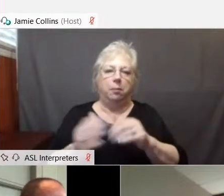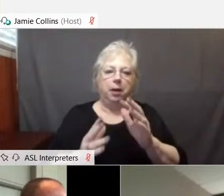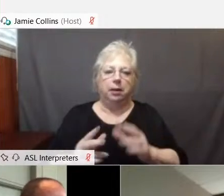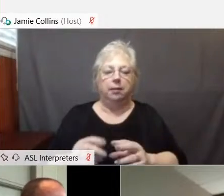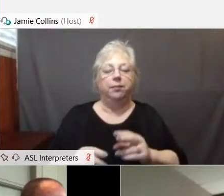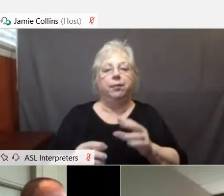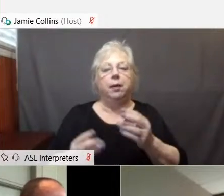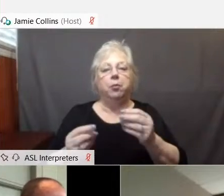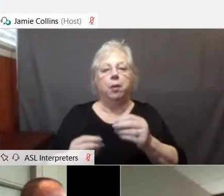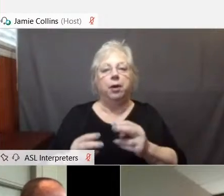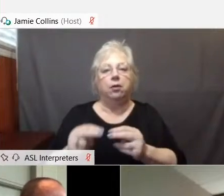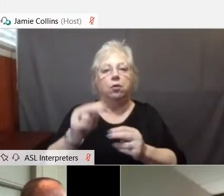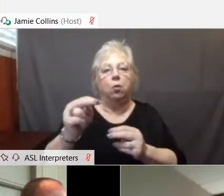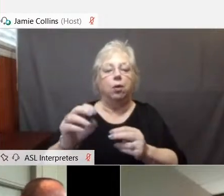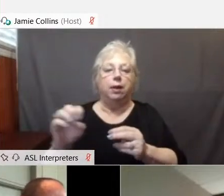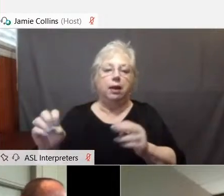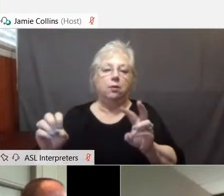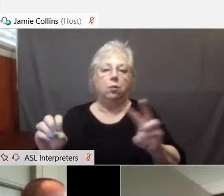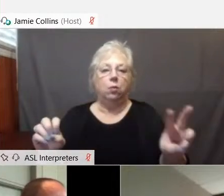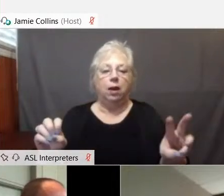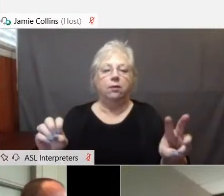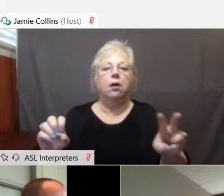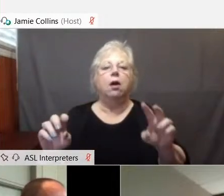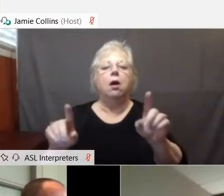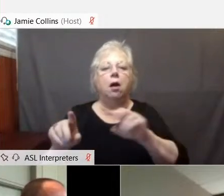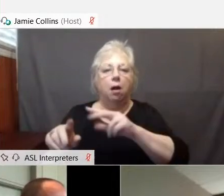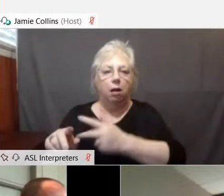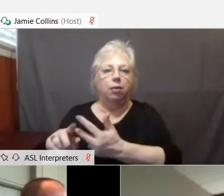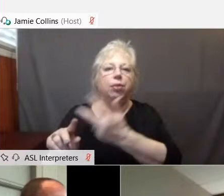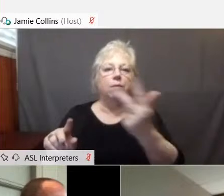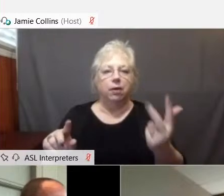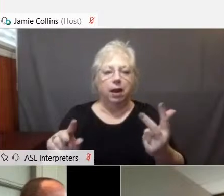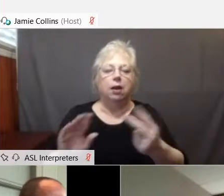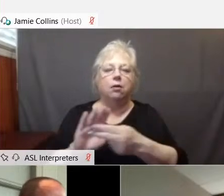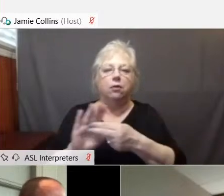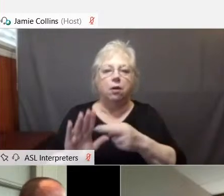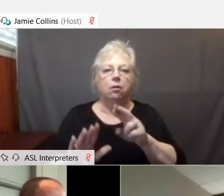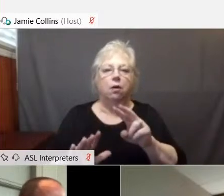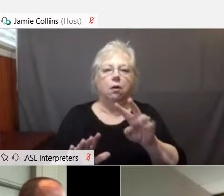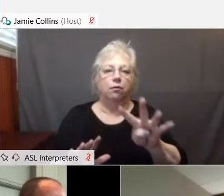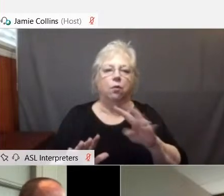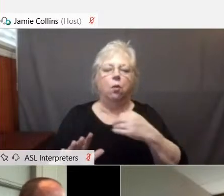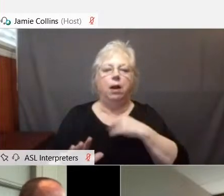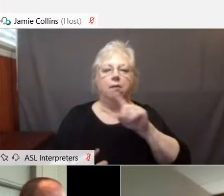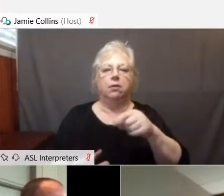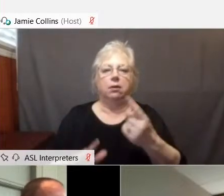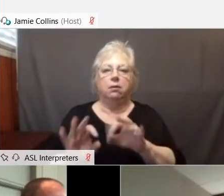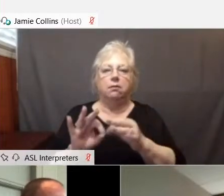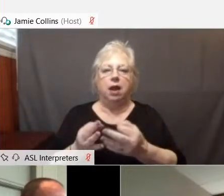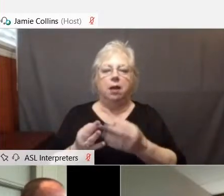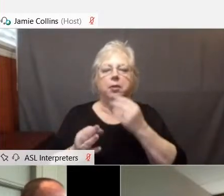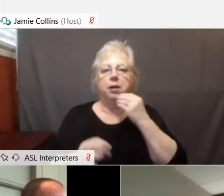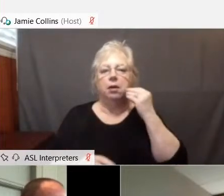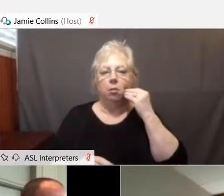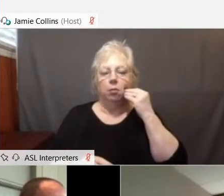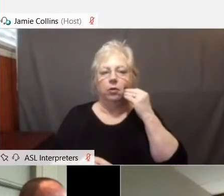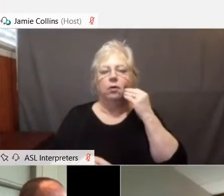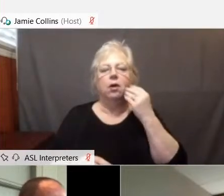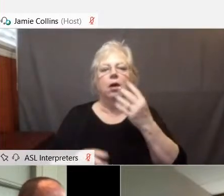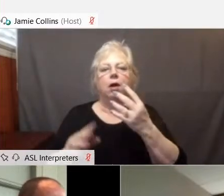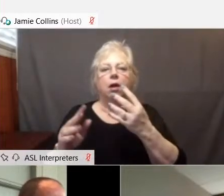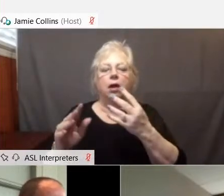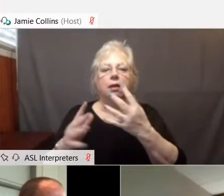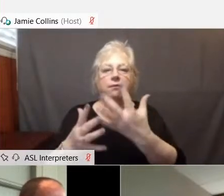and west are also zoned R4 and contain single-family structures. 4 of the 5 neighboring homes